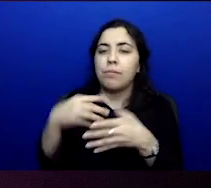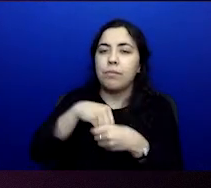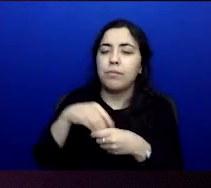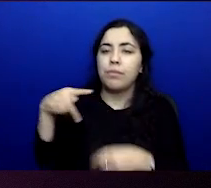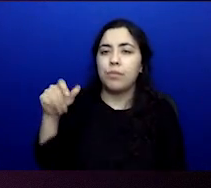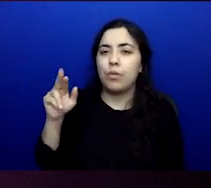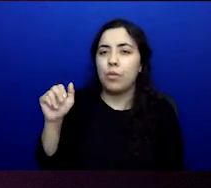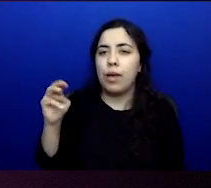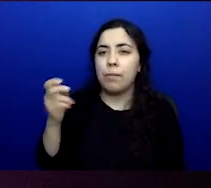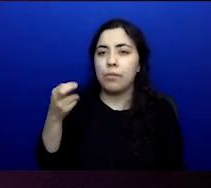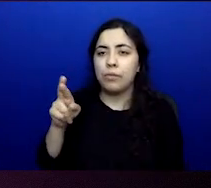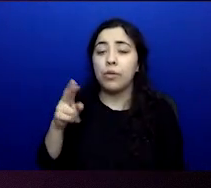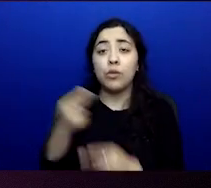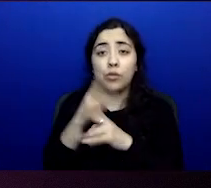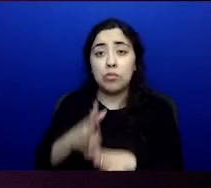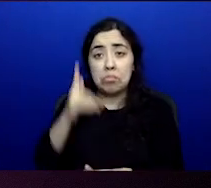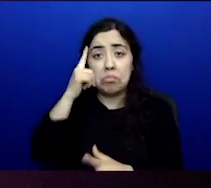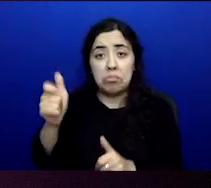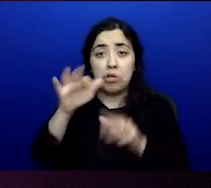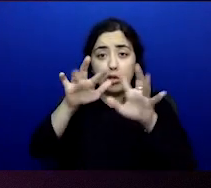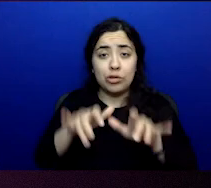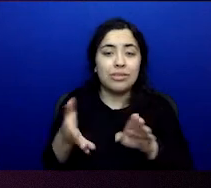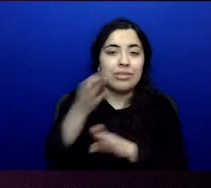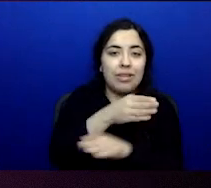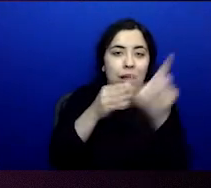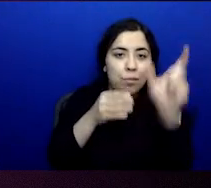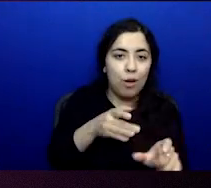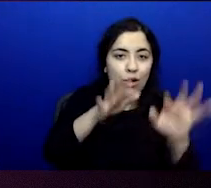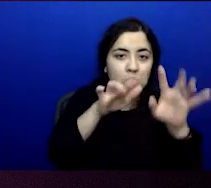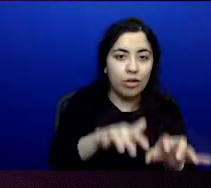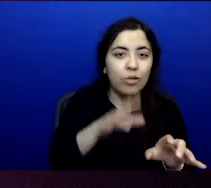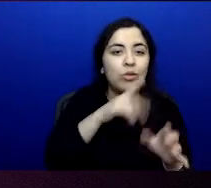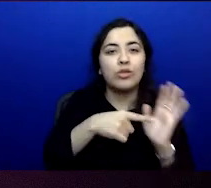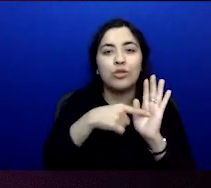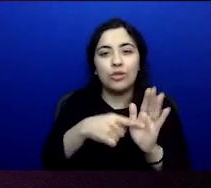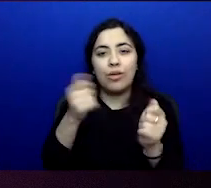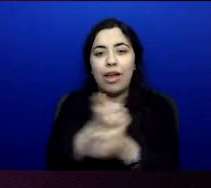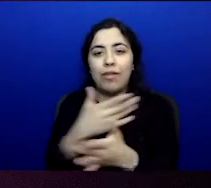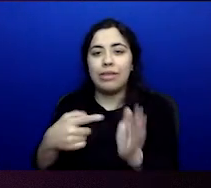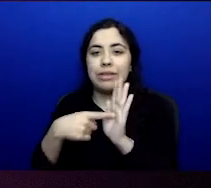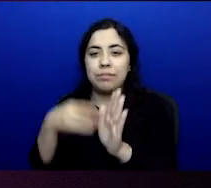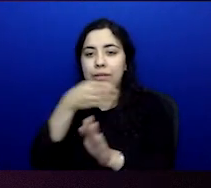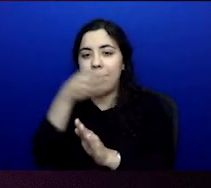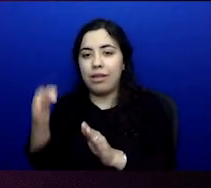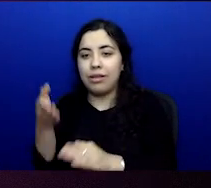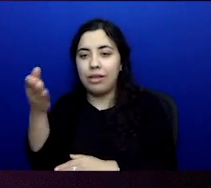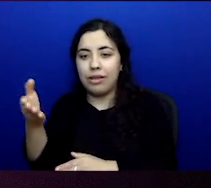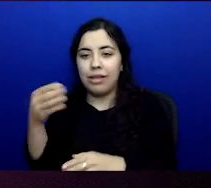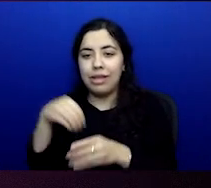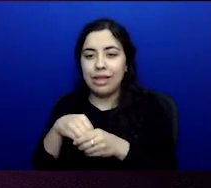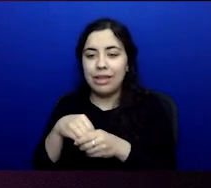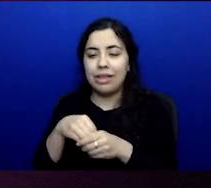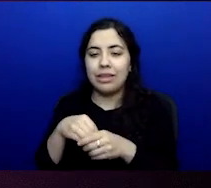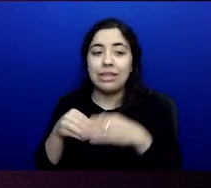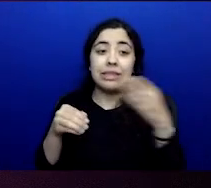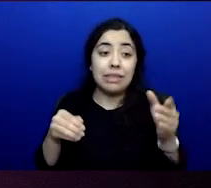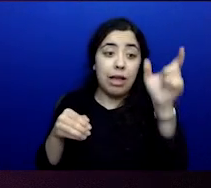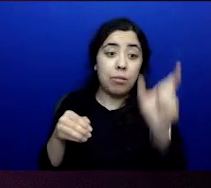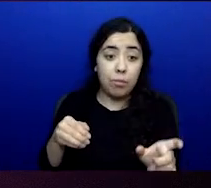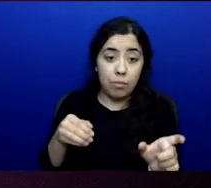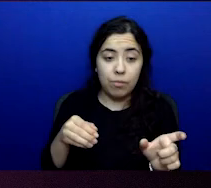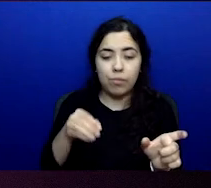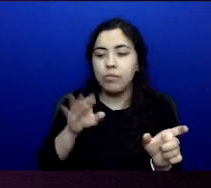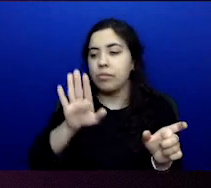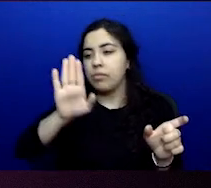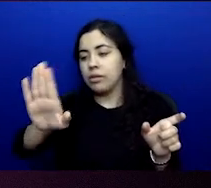also search the sidebar, and now the search results will show everything displayed in place in the sidebar, and the inner nodes of the